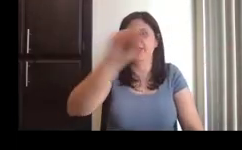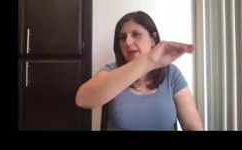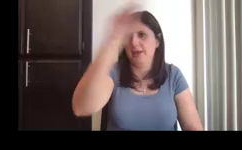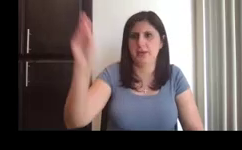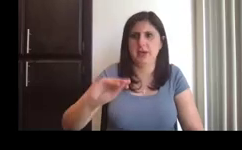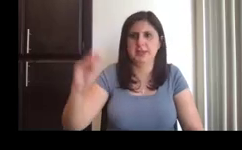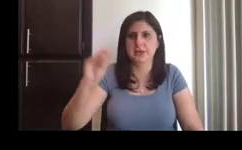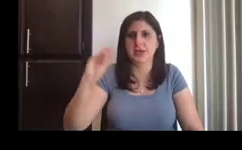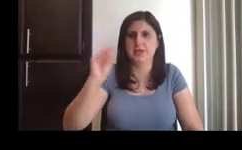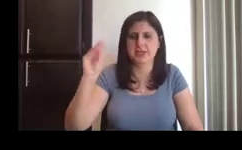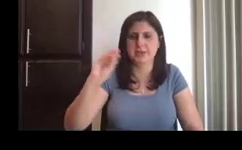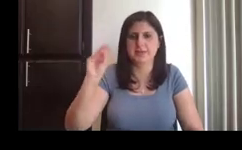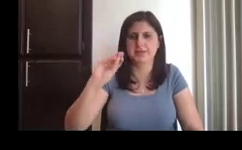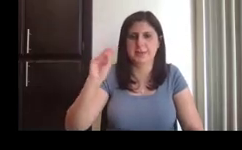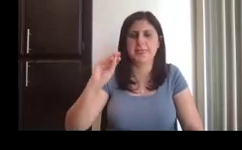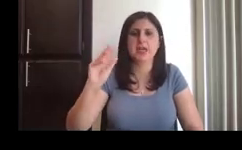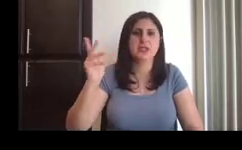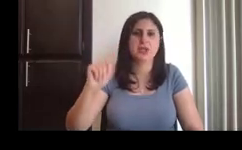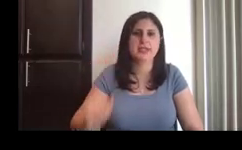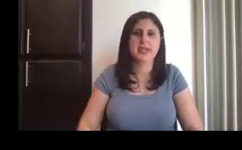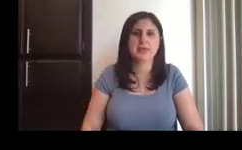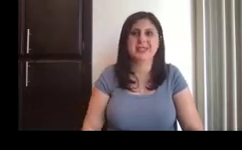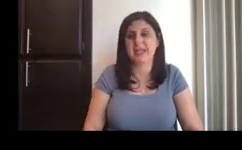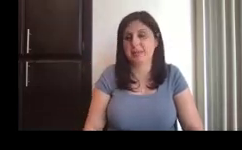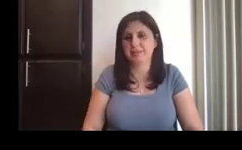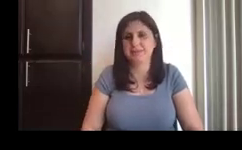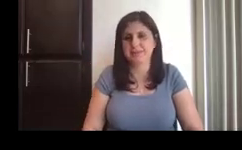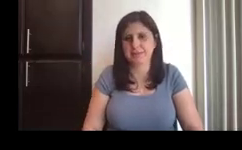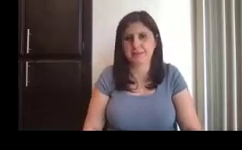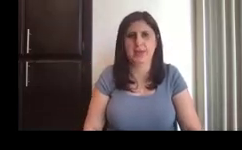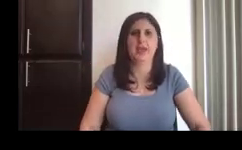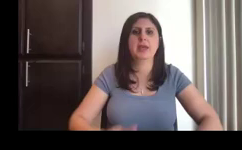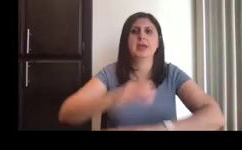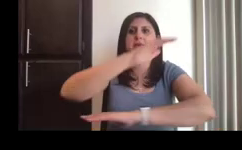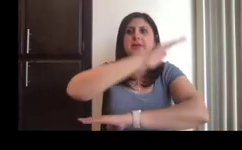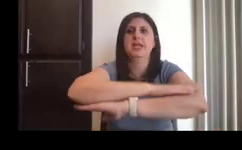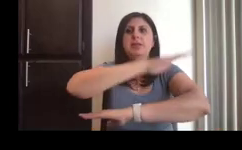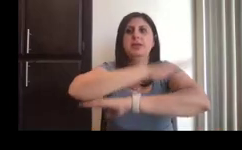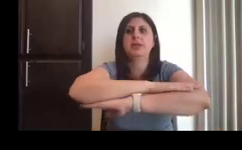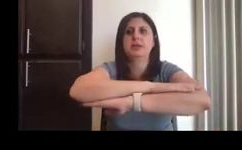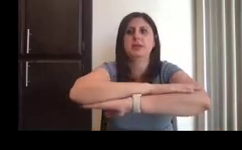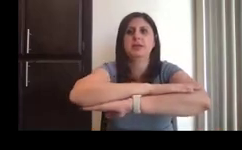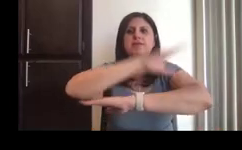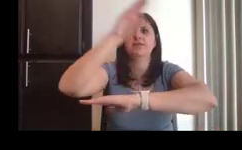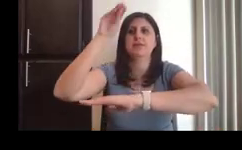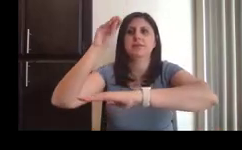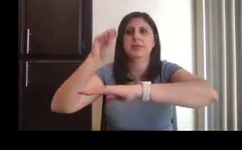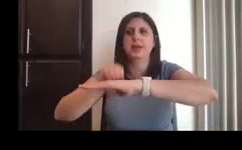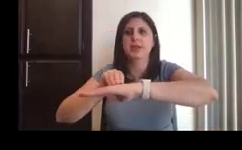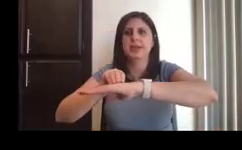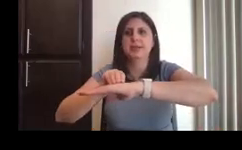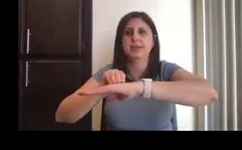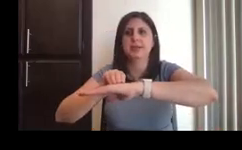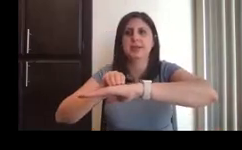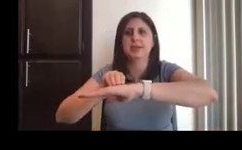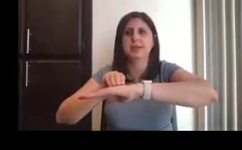put something. Okay, so it's all of this. So let's say it was a table. Okay, table, put